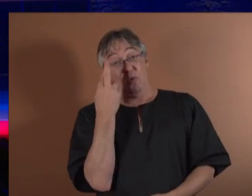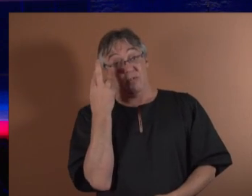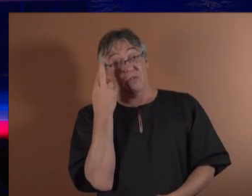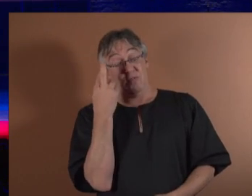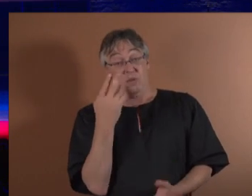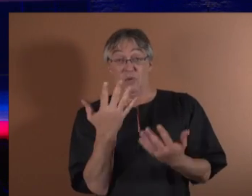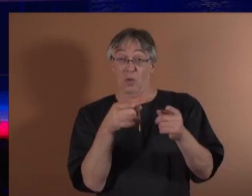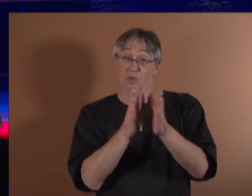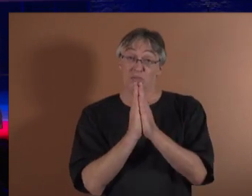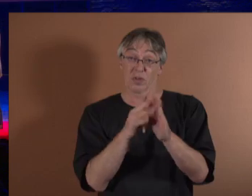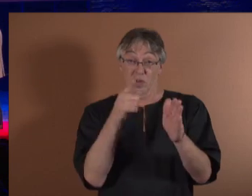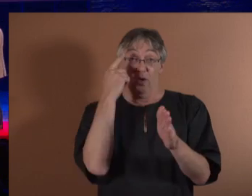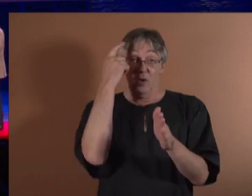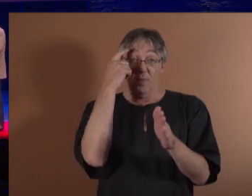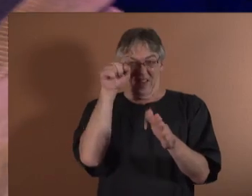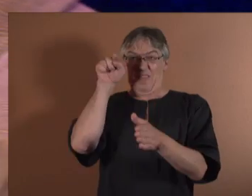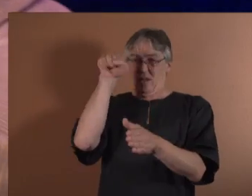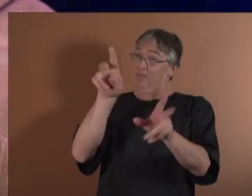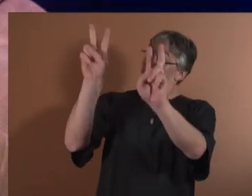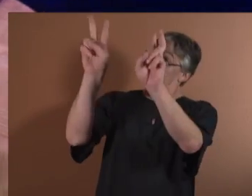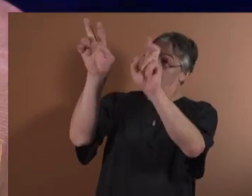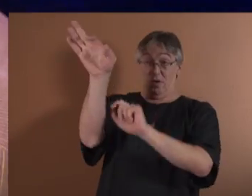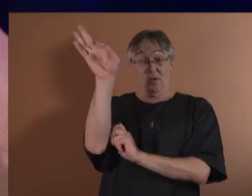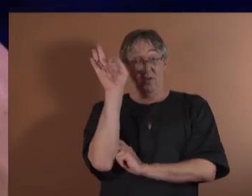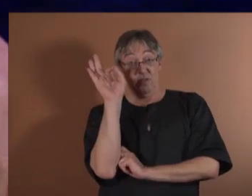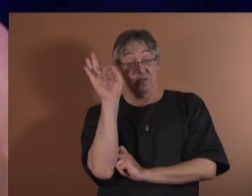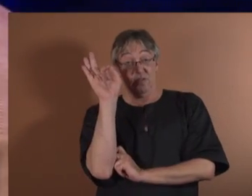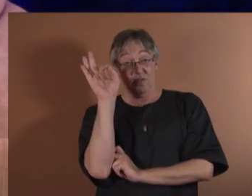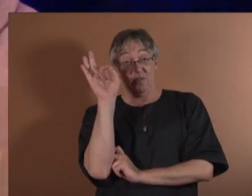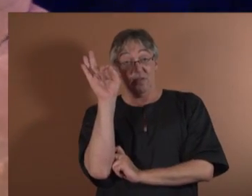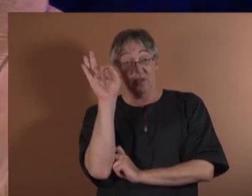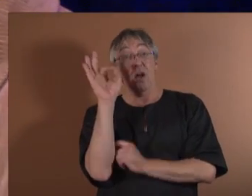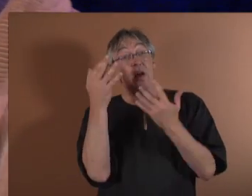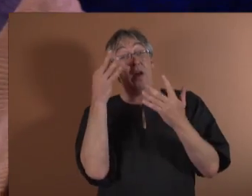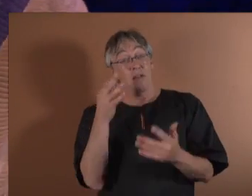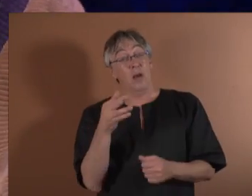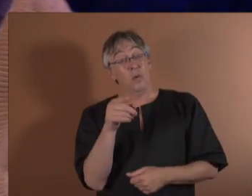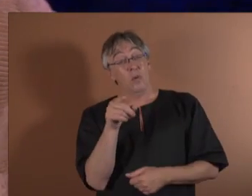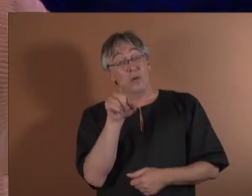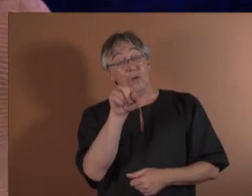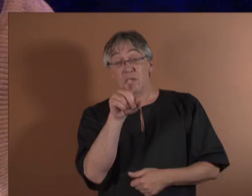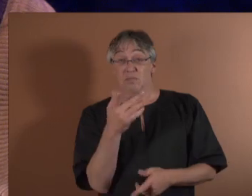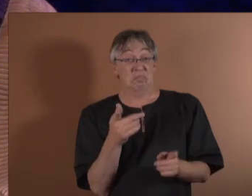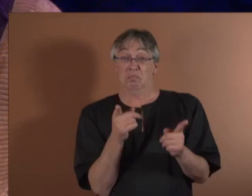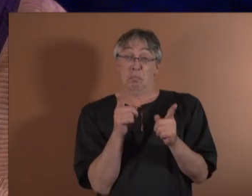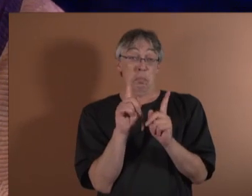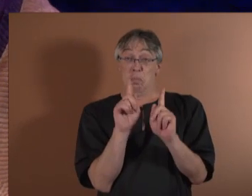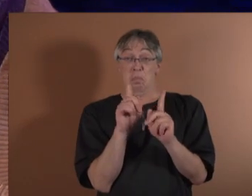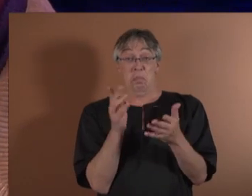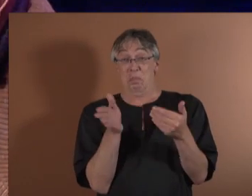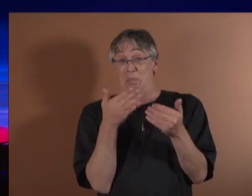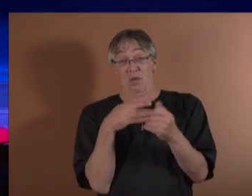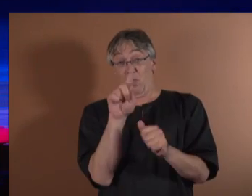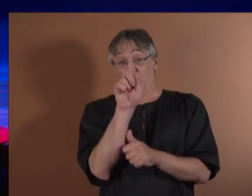moment and think about whatever it is you picked as a topic or project and answer this question, just very briefly for yourself in a phrase